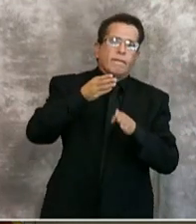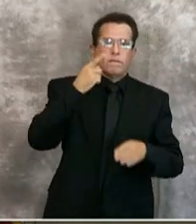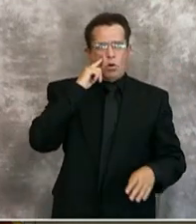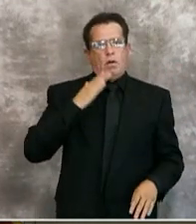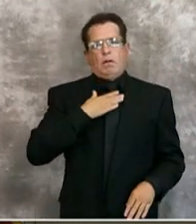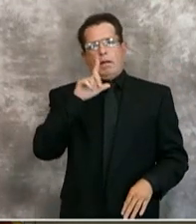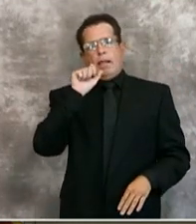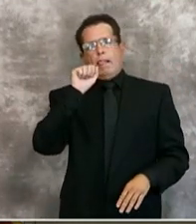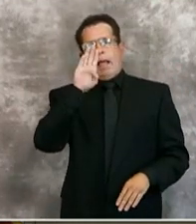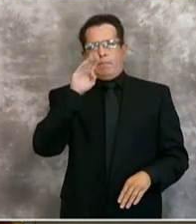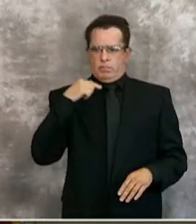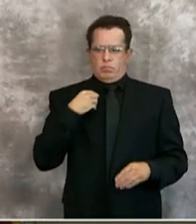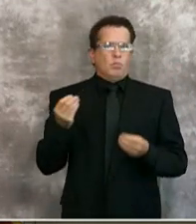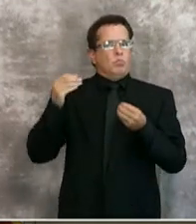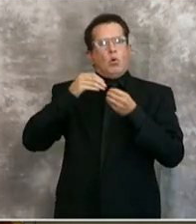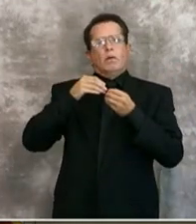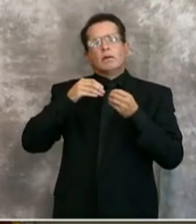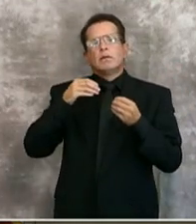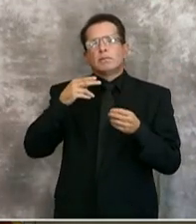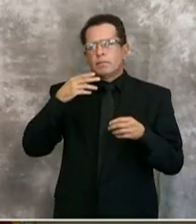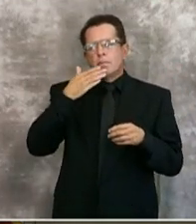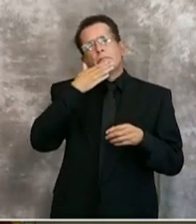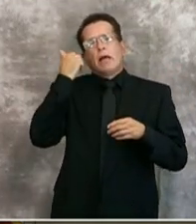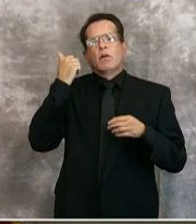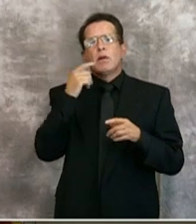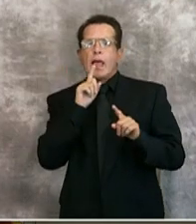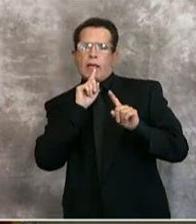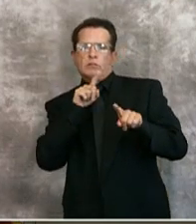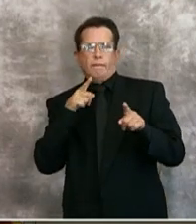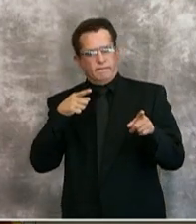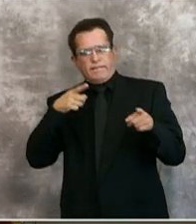which enables us to create a highly automated end-to-end solution with